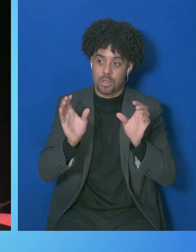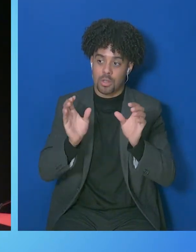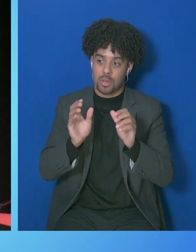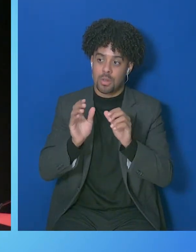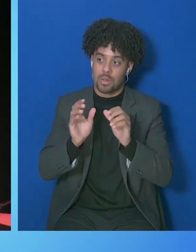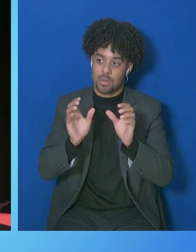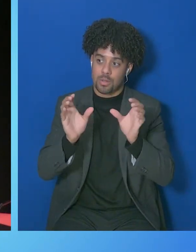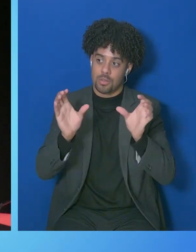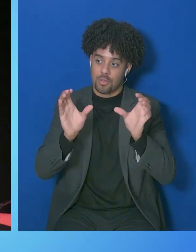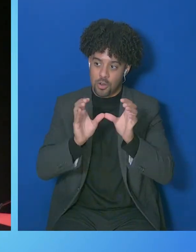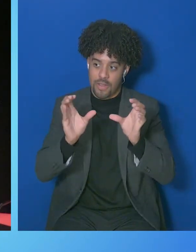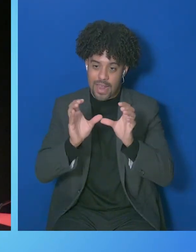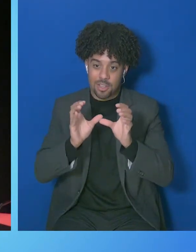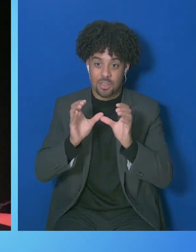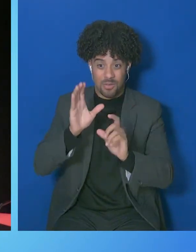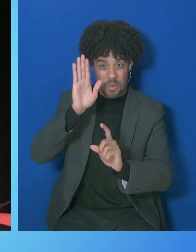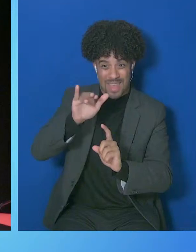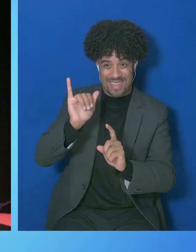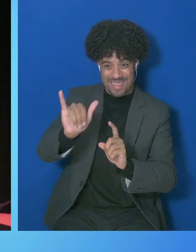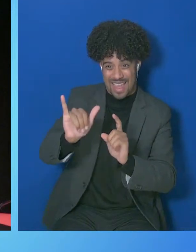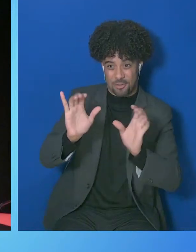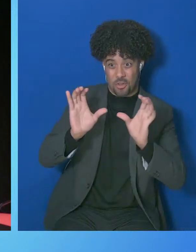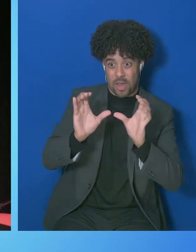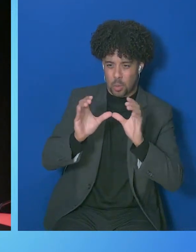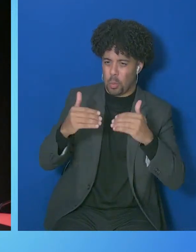United States.